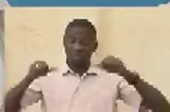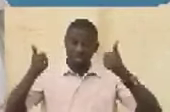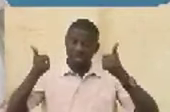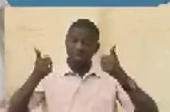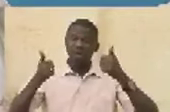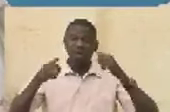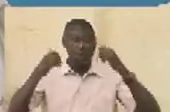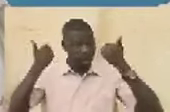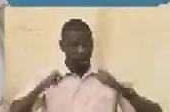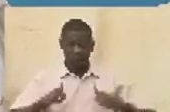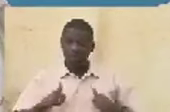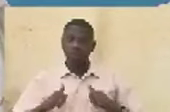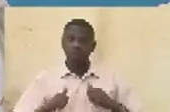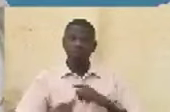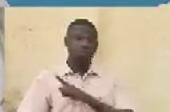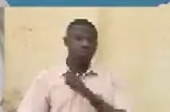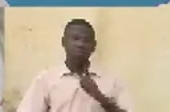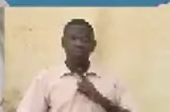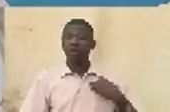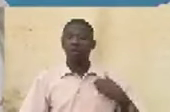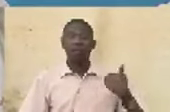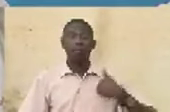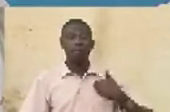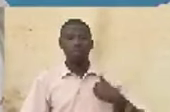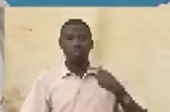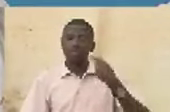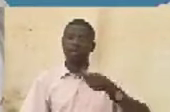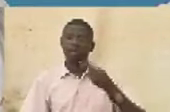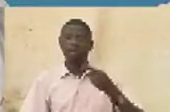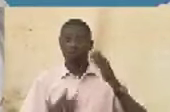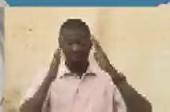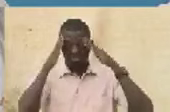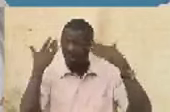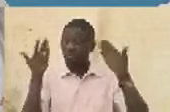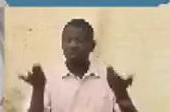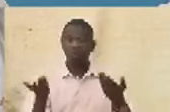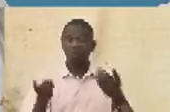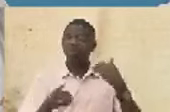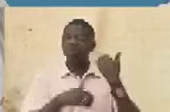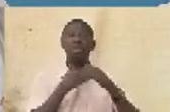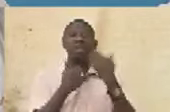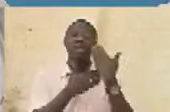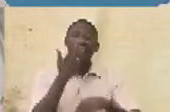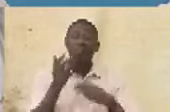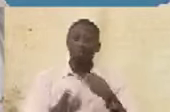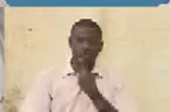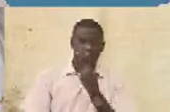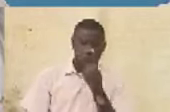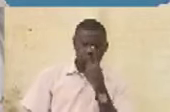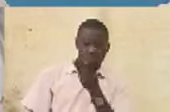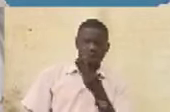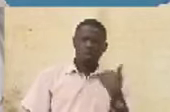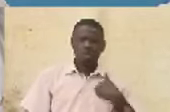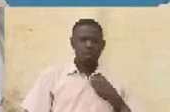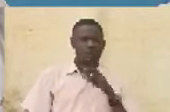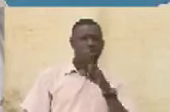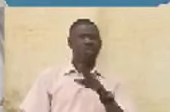happening, we the villagers, we were in doubt because we never saw anything like this.